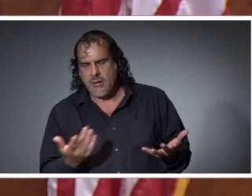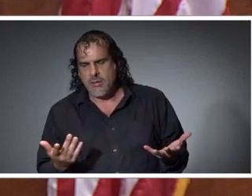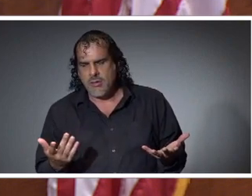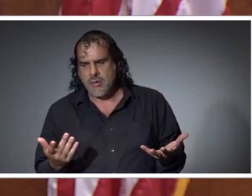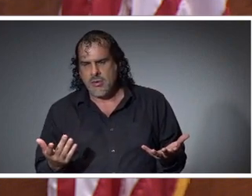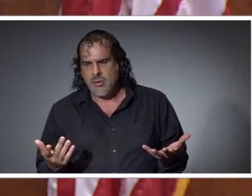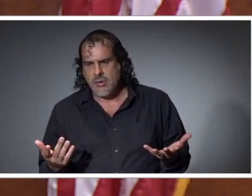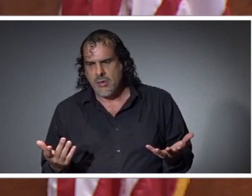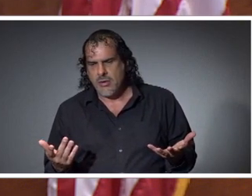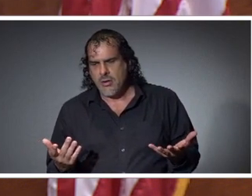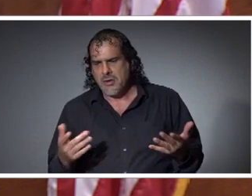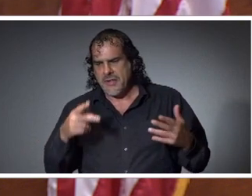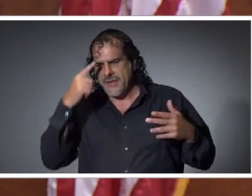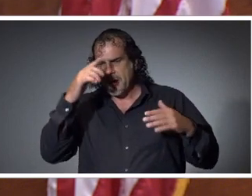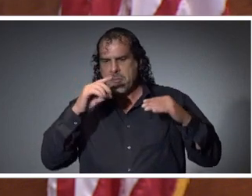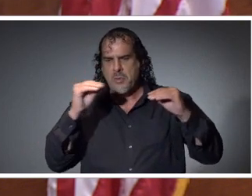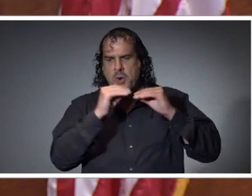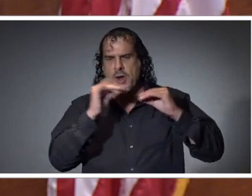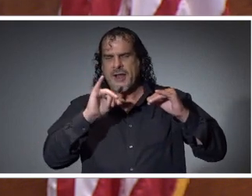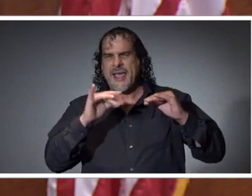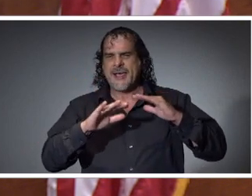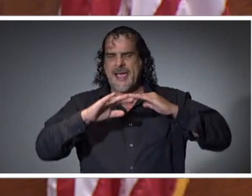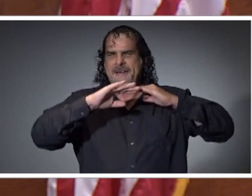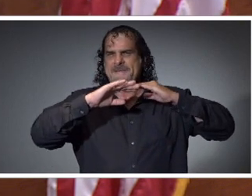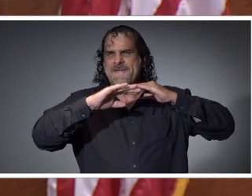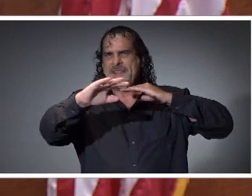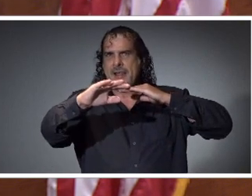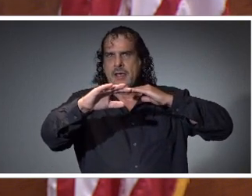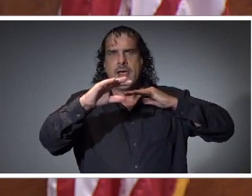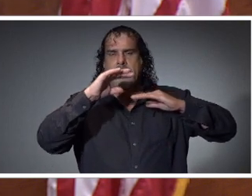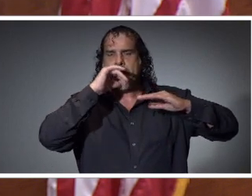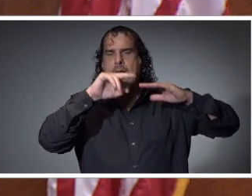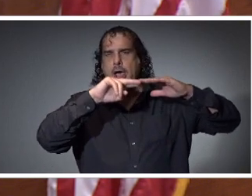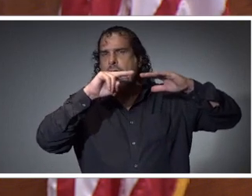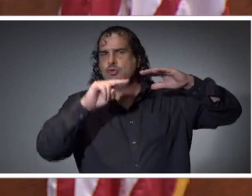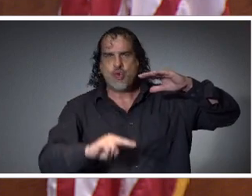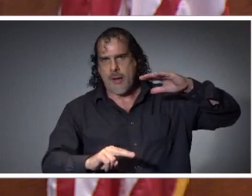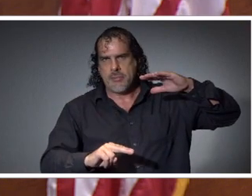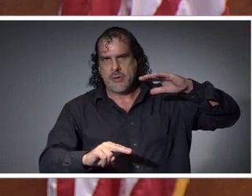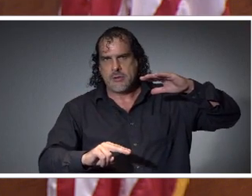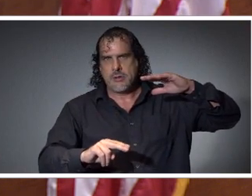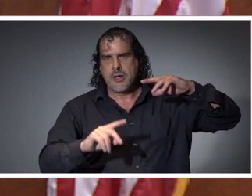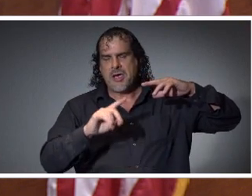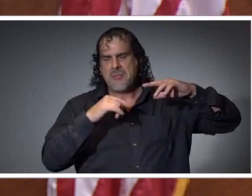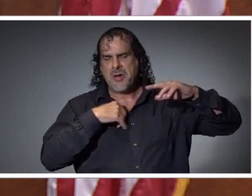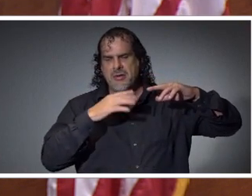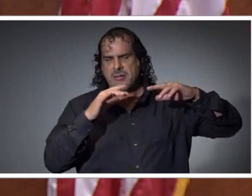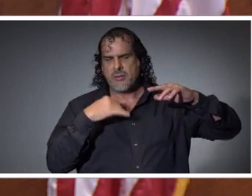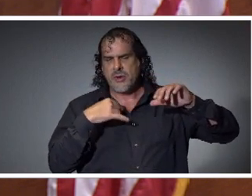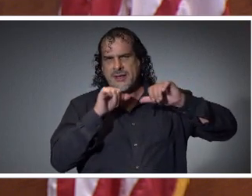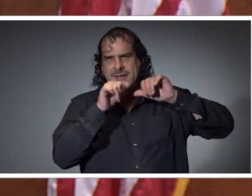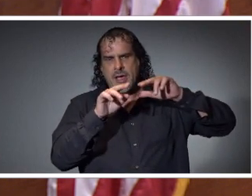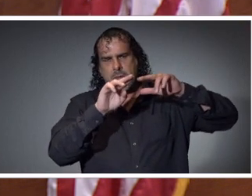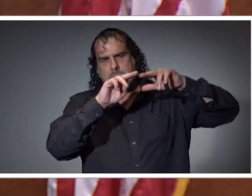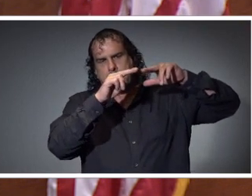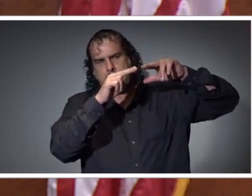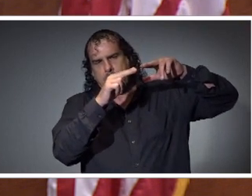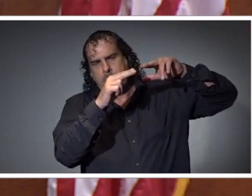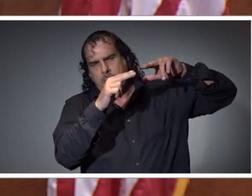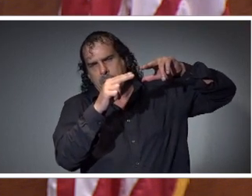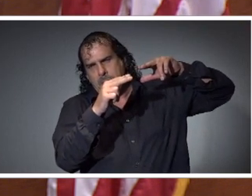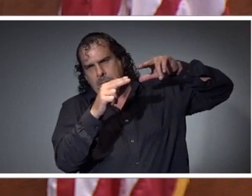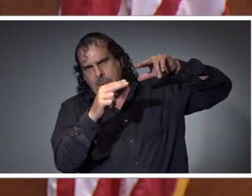flattening of where we are today, more so than but we could also see a continued downward sloping